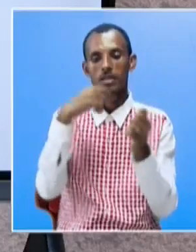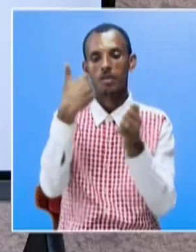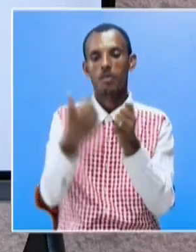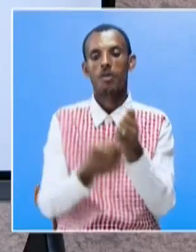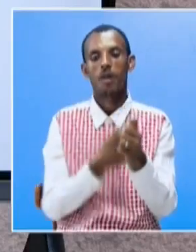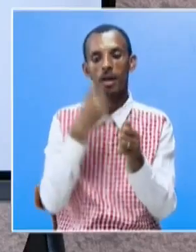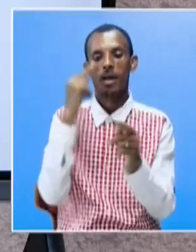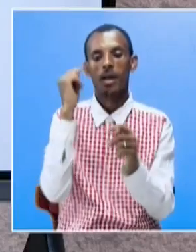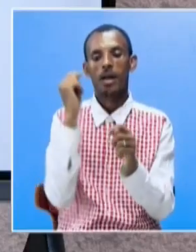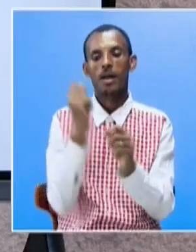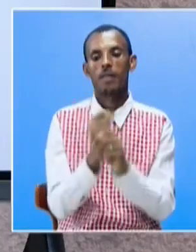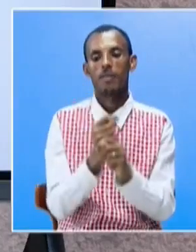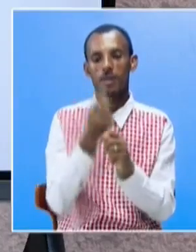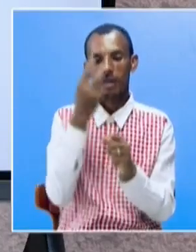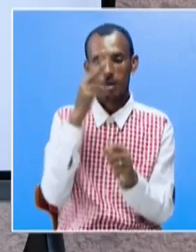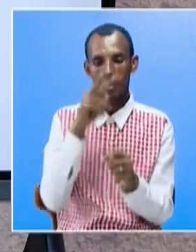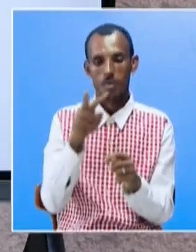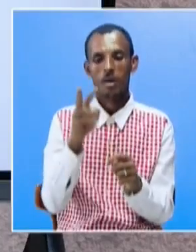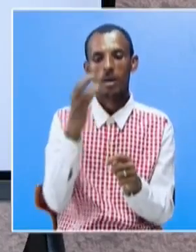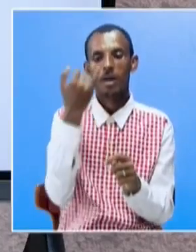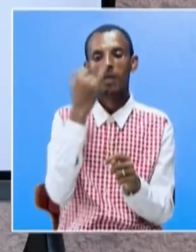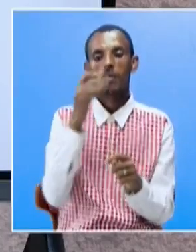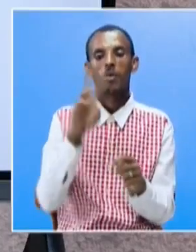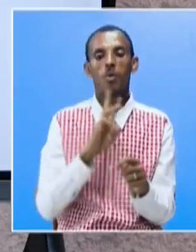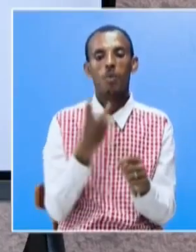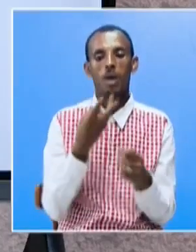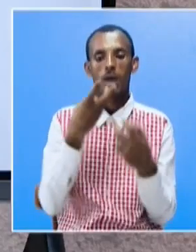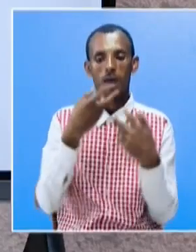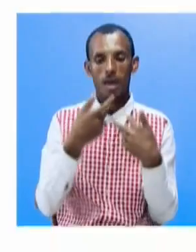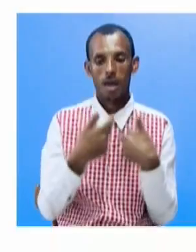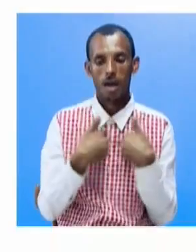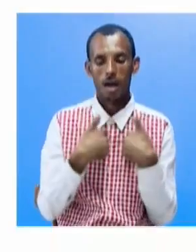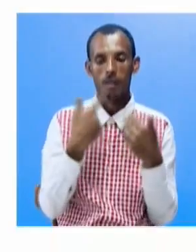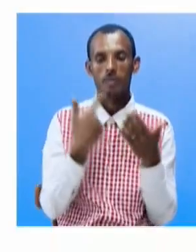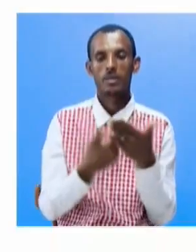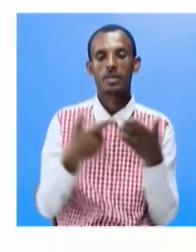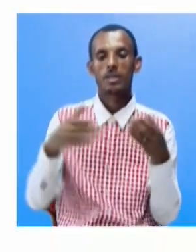activity. Look, if we have this circle